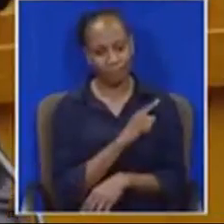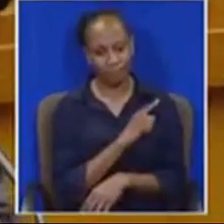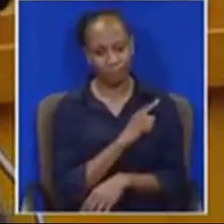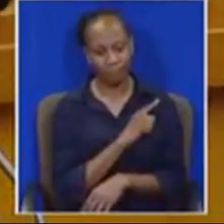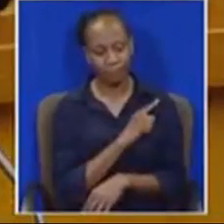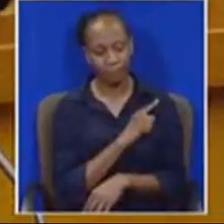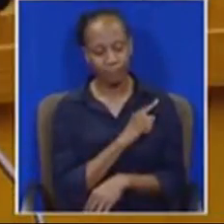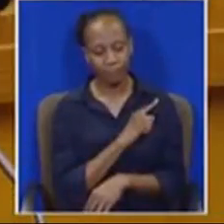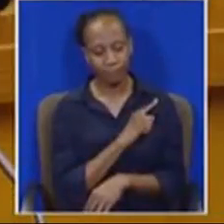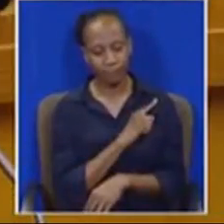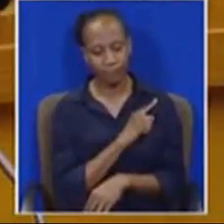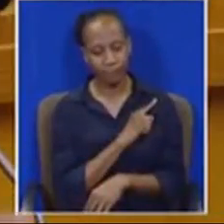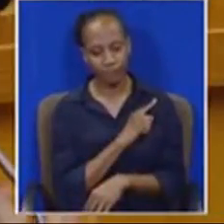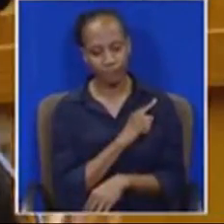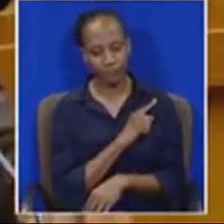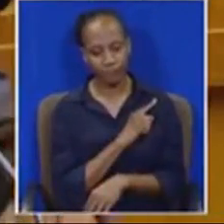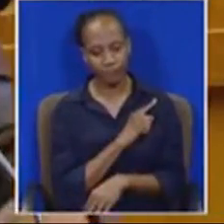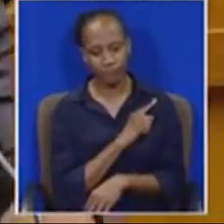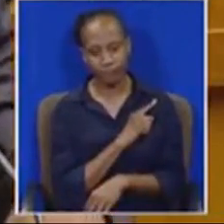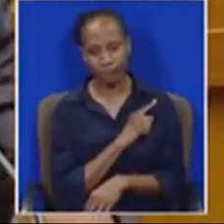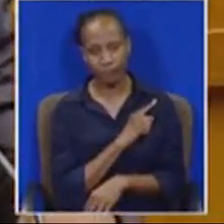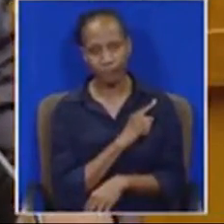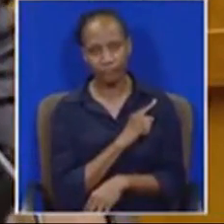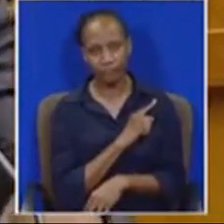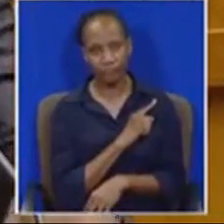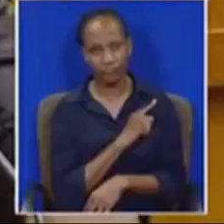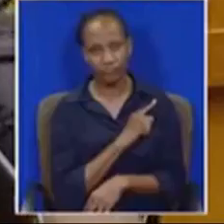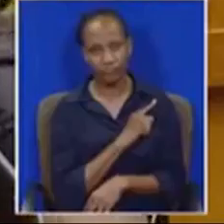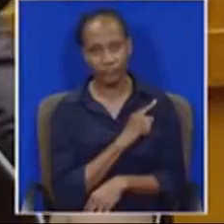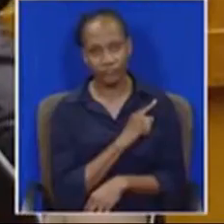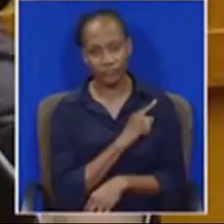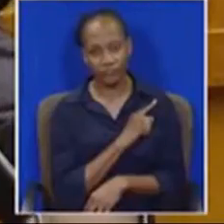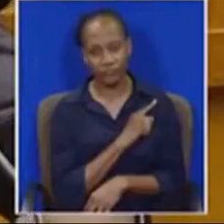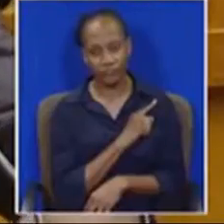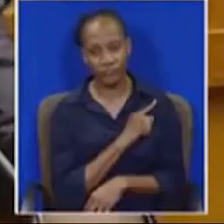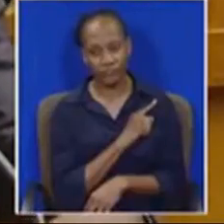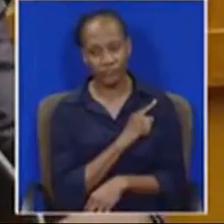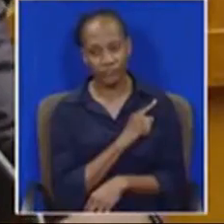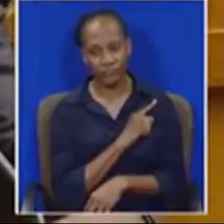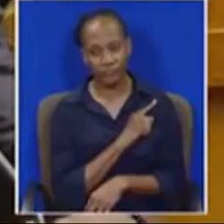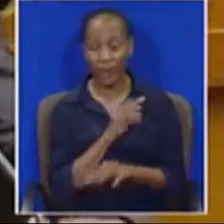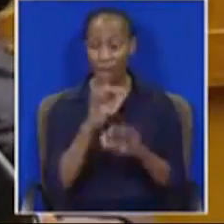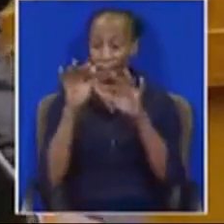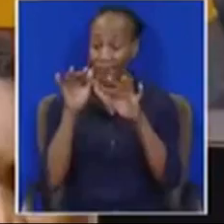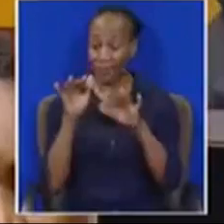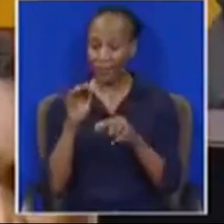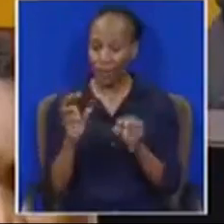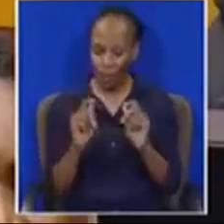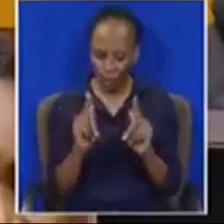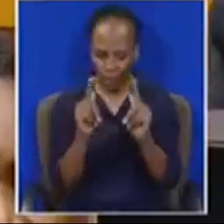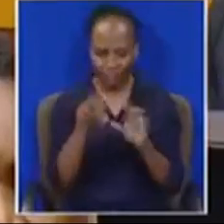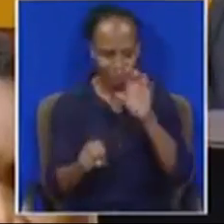ba rona ba tla fumanang menyetla e metle ya hore ba